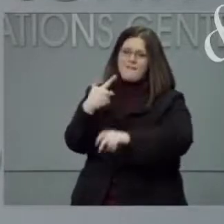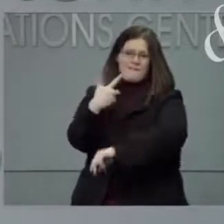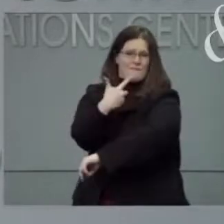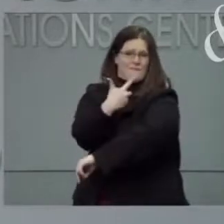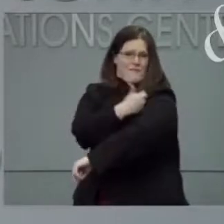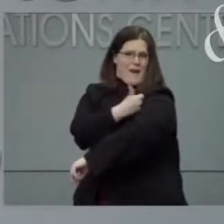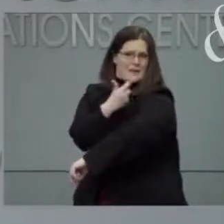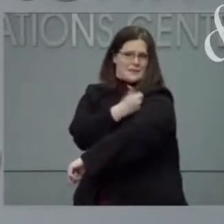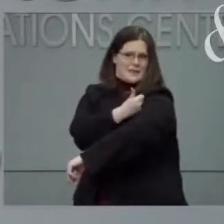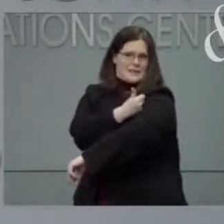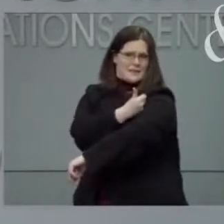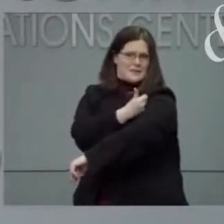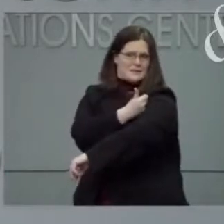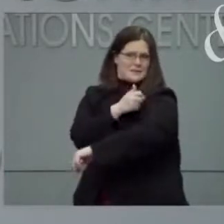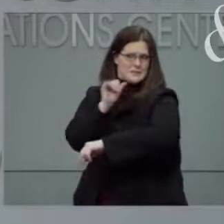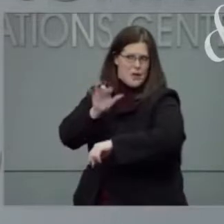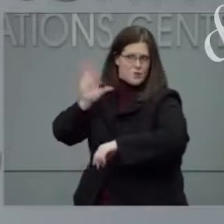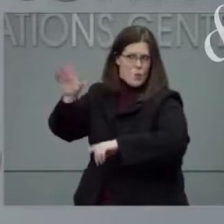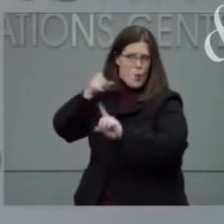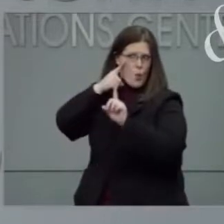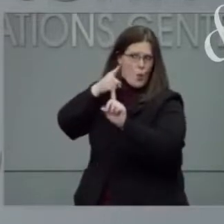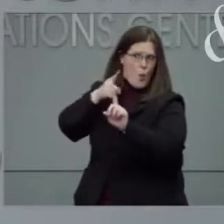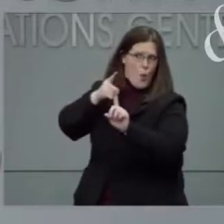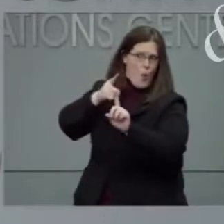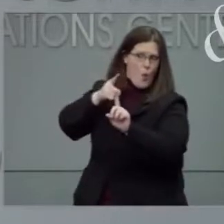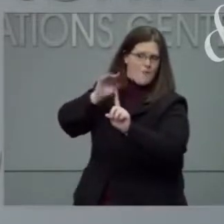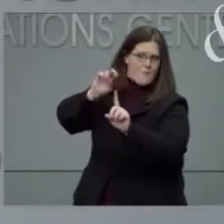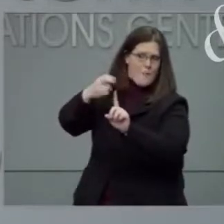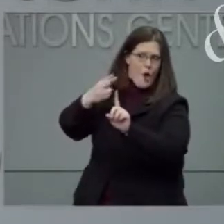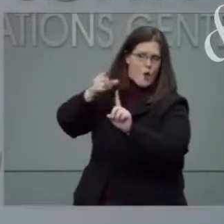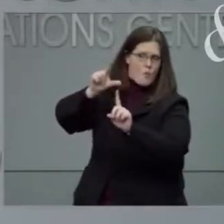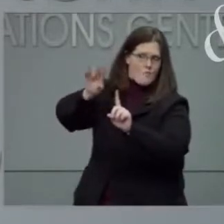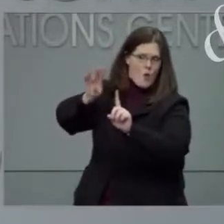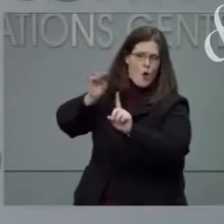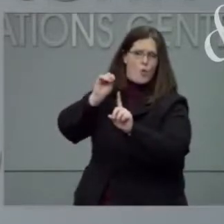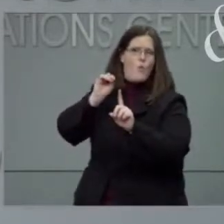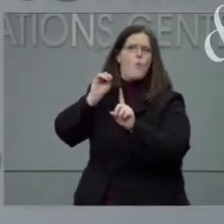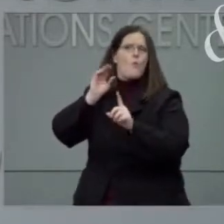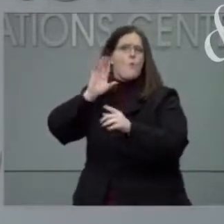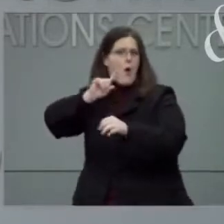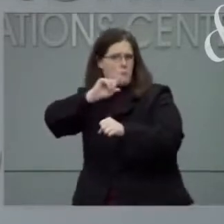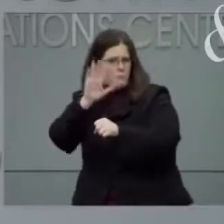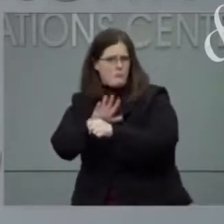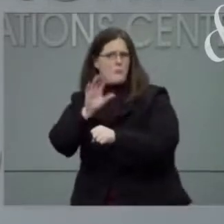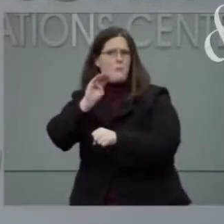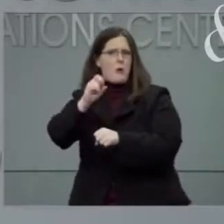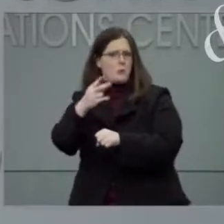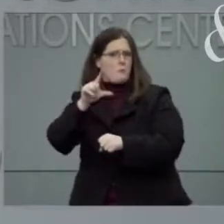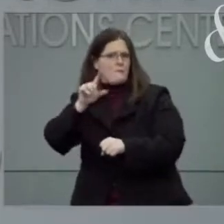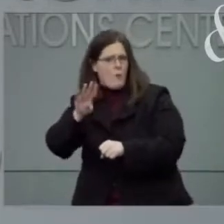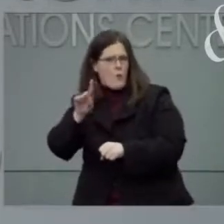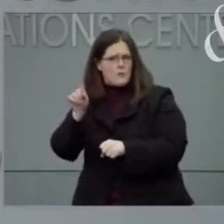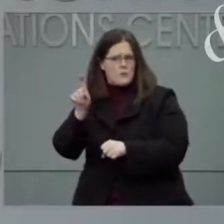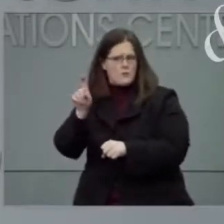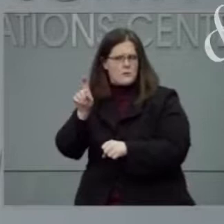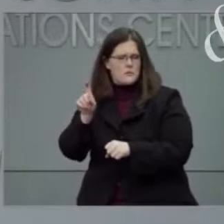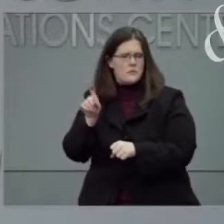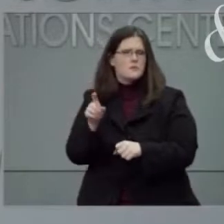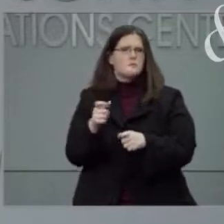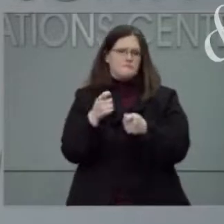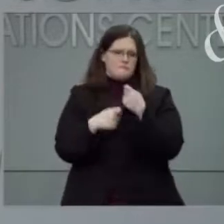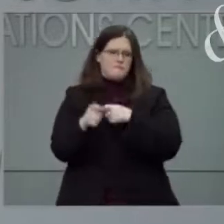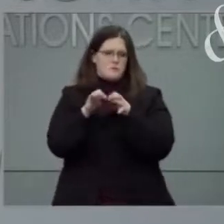vaccines, is this a goal or a guarantee given the number of people that are in those groups? So we're going to